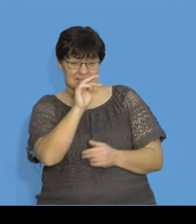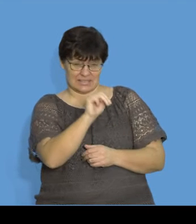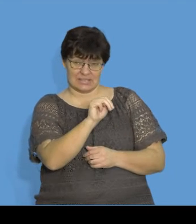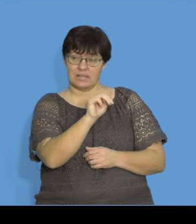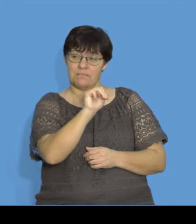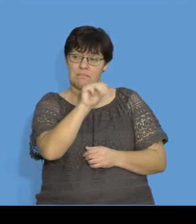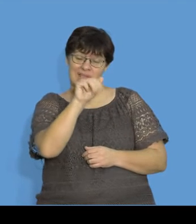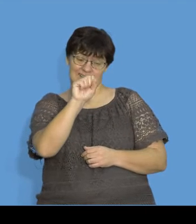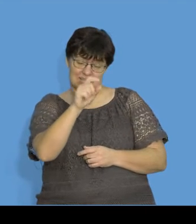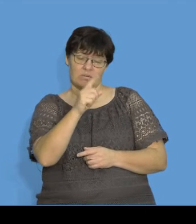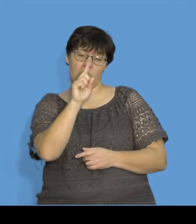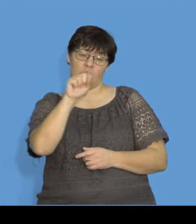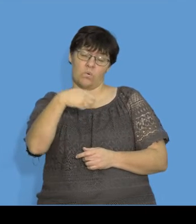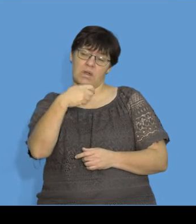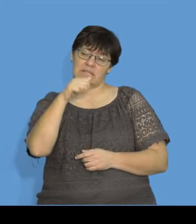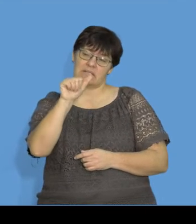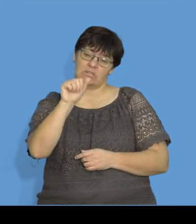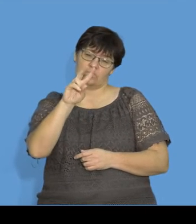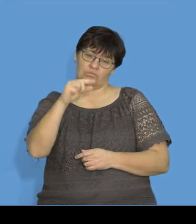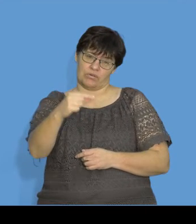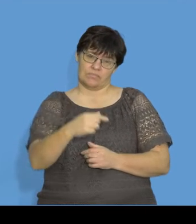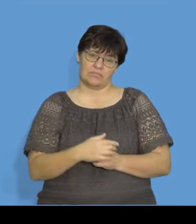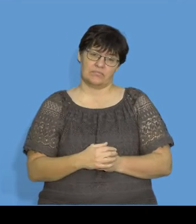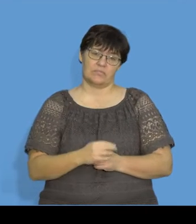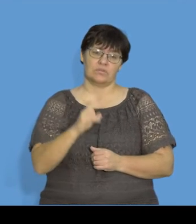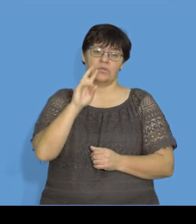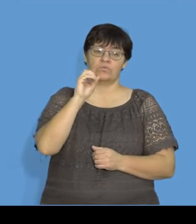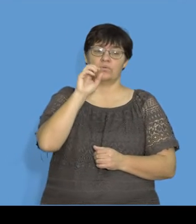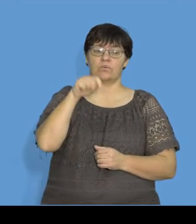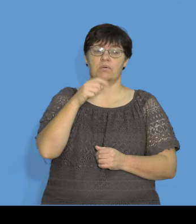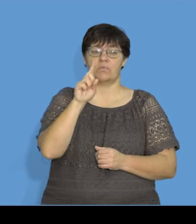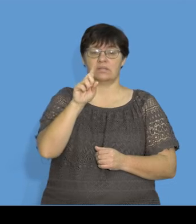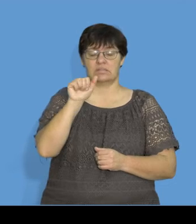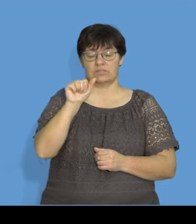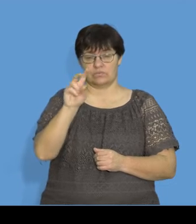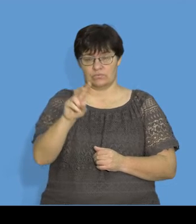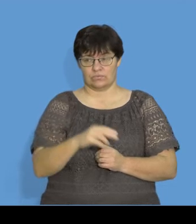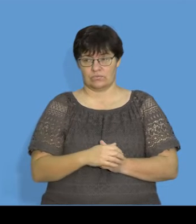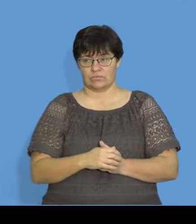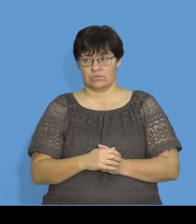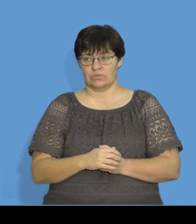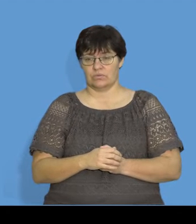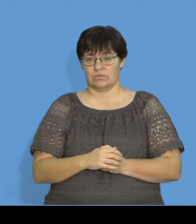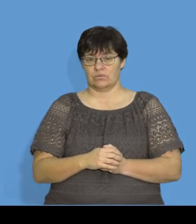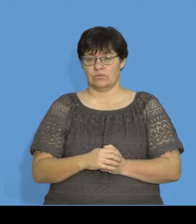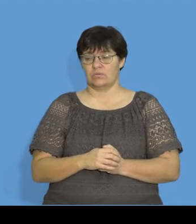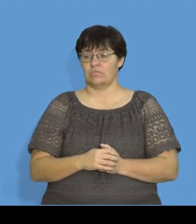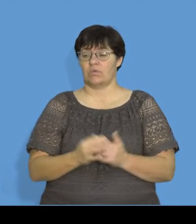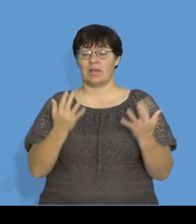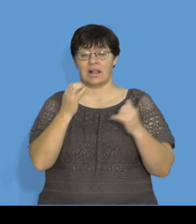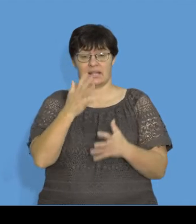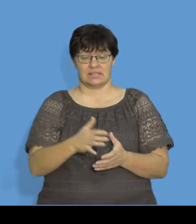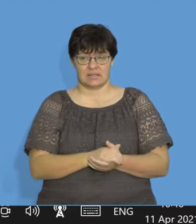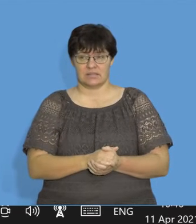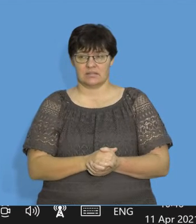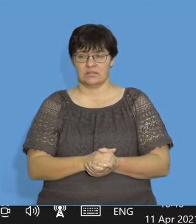162 grams. So that's 0,162, okay? On the calculator,